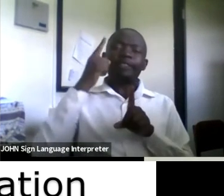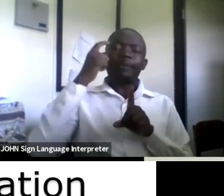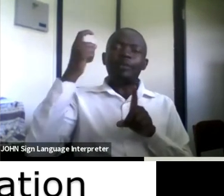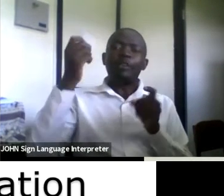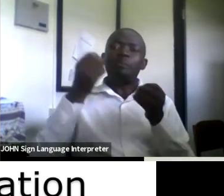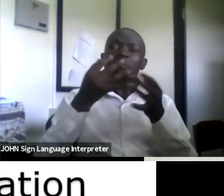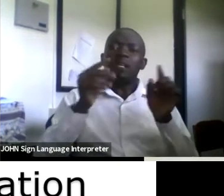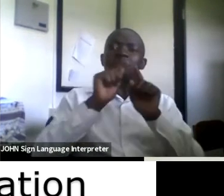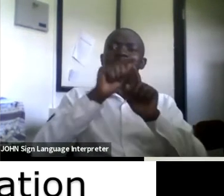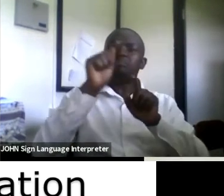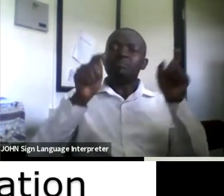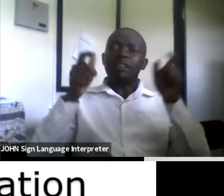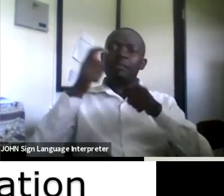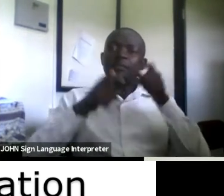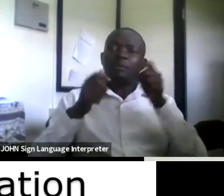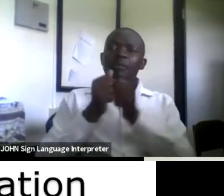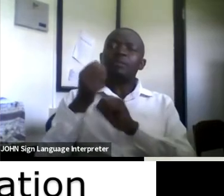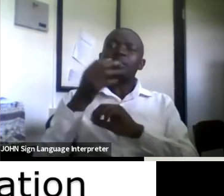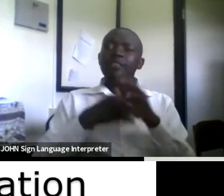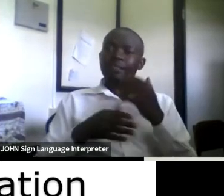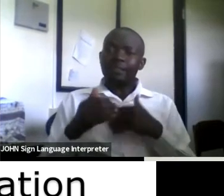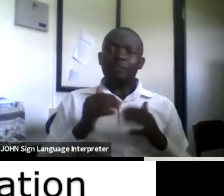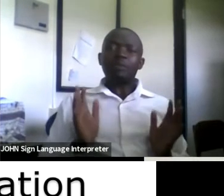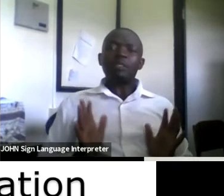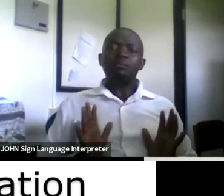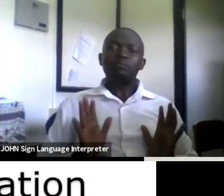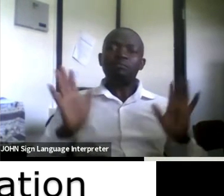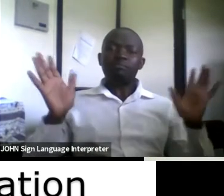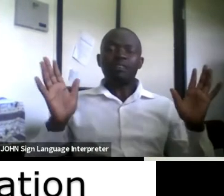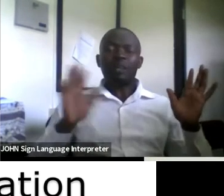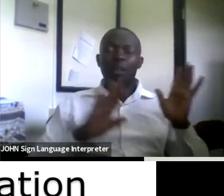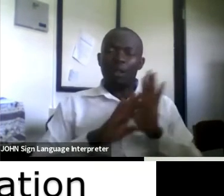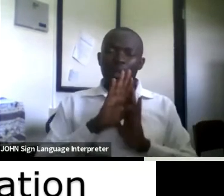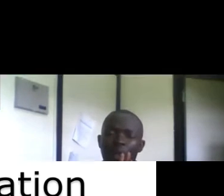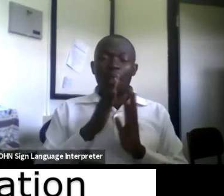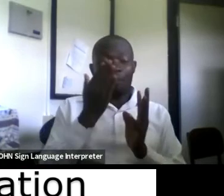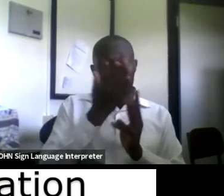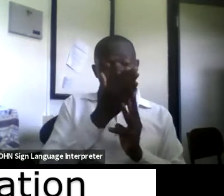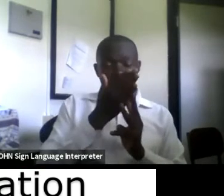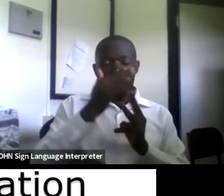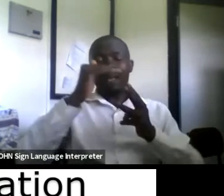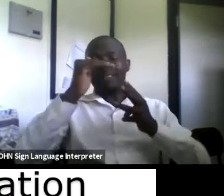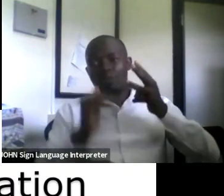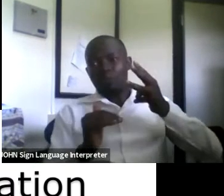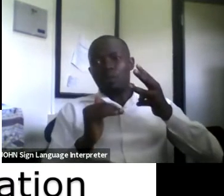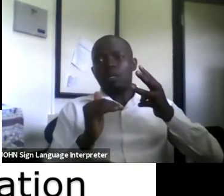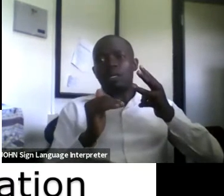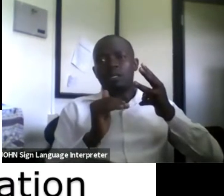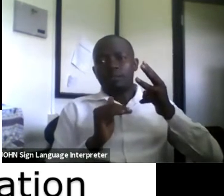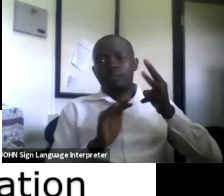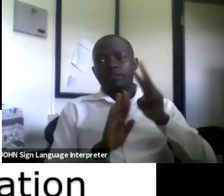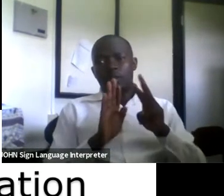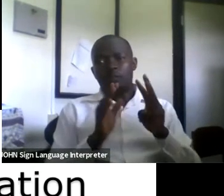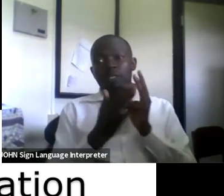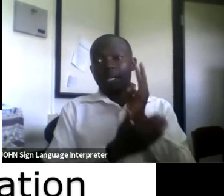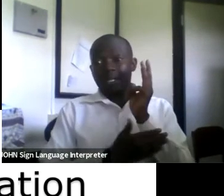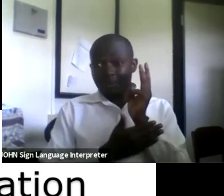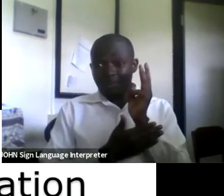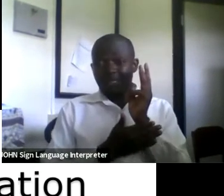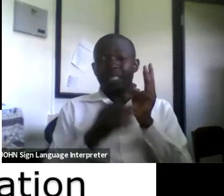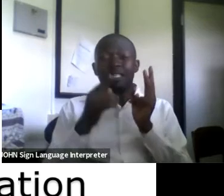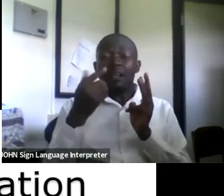people with disabilities in lower and middle income countries. In fact, SDG 10, which looks at the